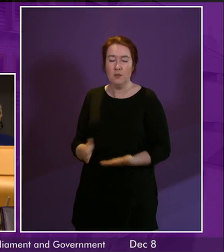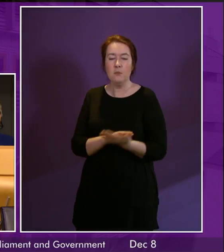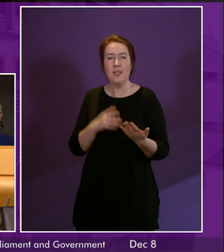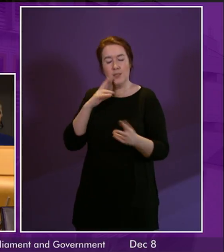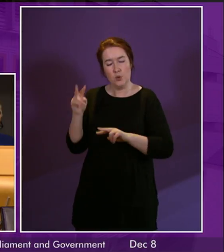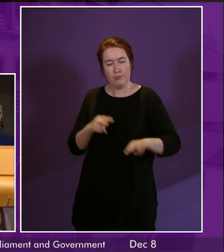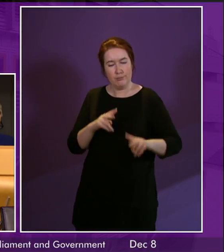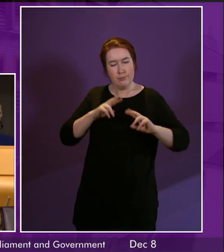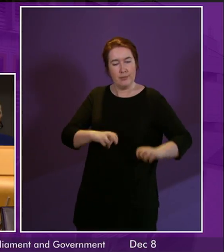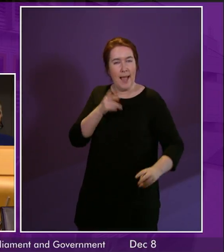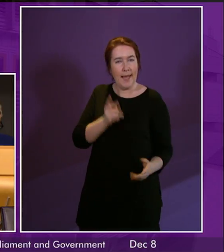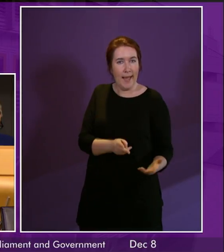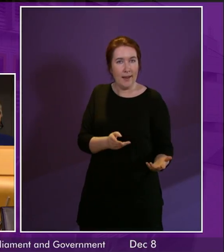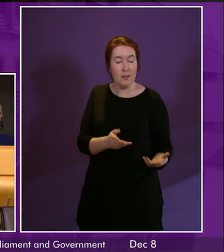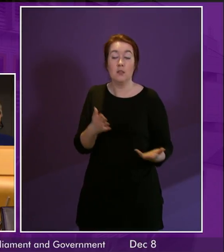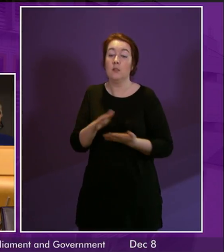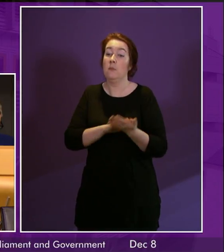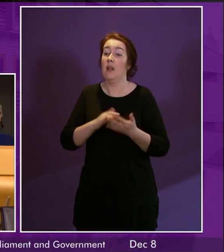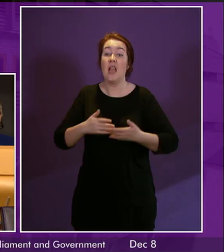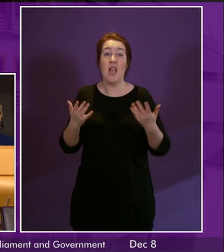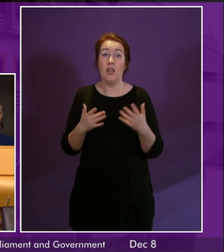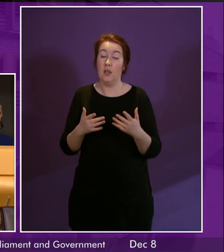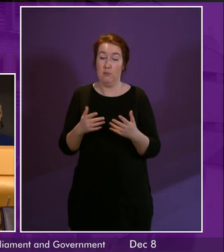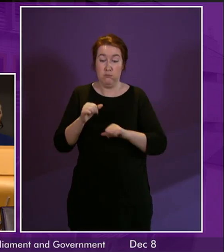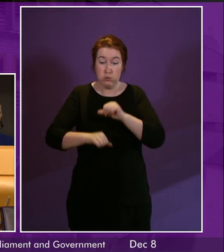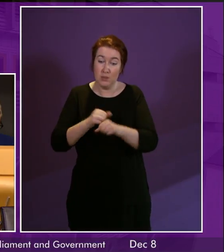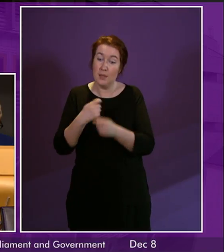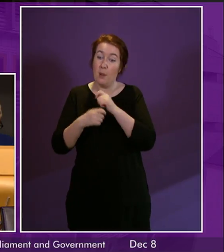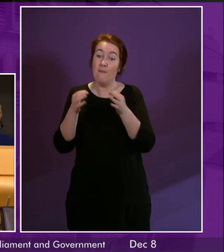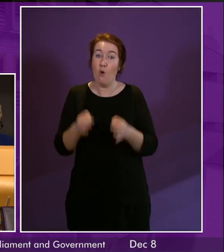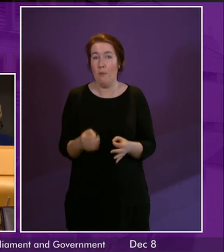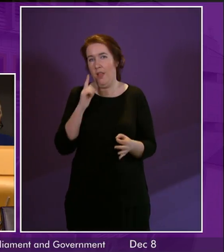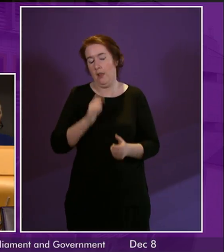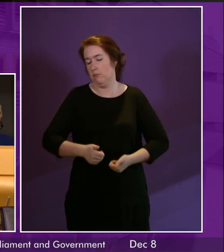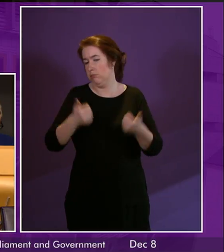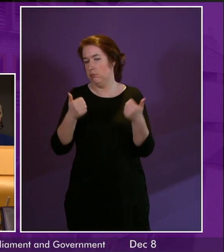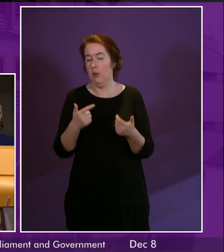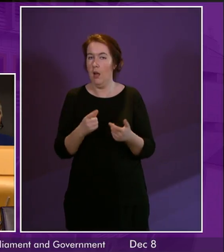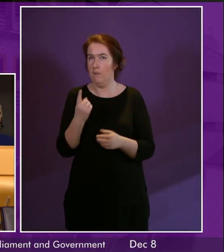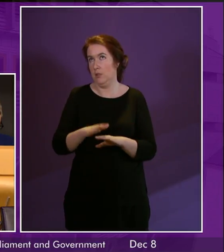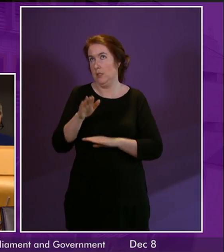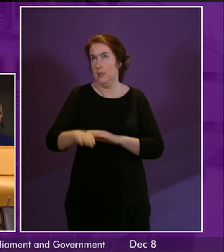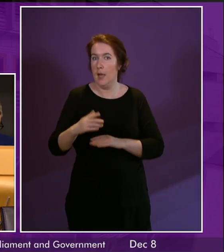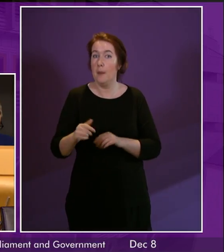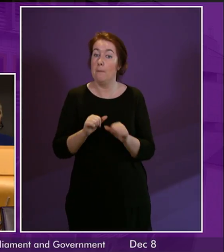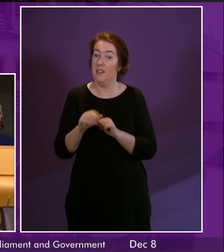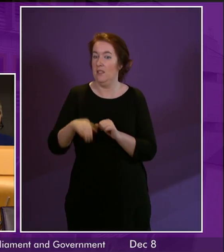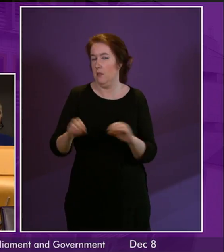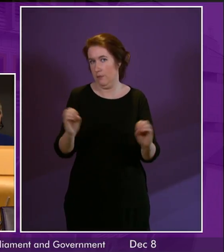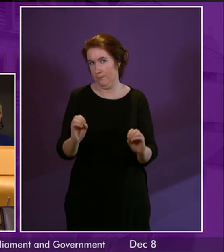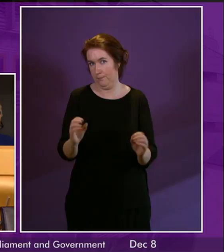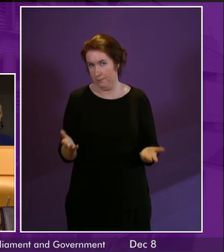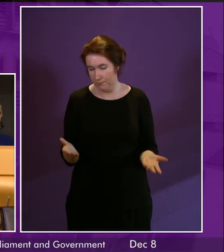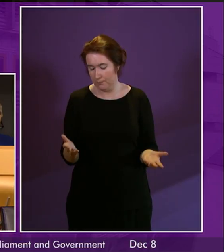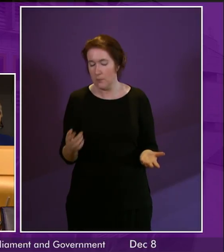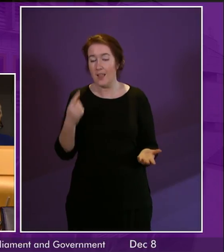at again. But overall, any formalisation of the process has to be welcomed and is a step forward and a lot better than no step at all.